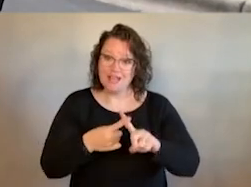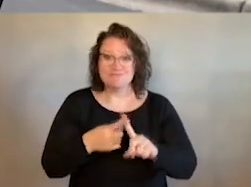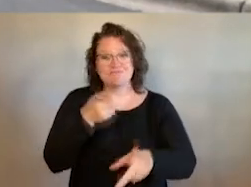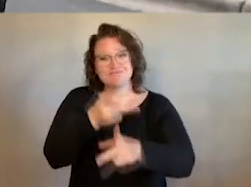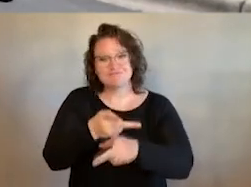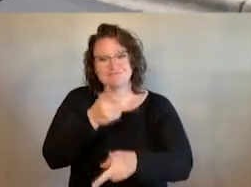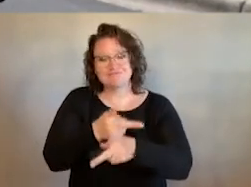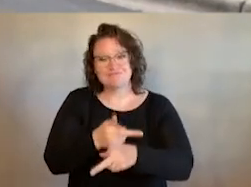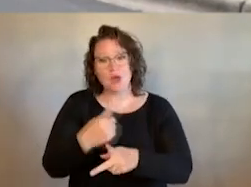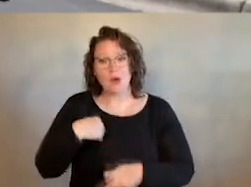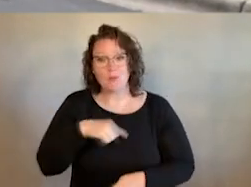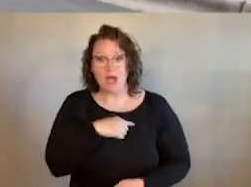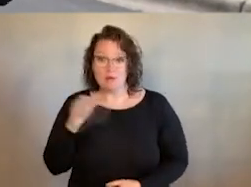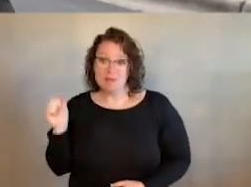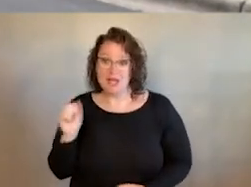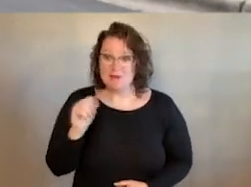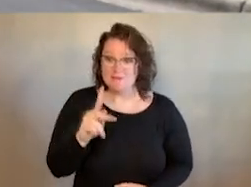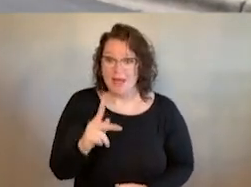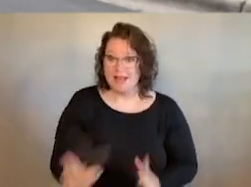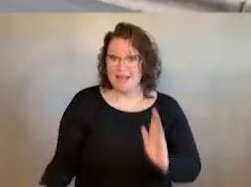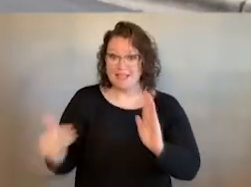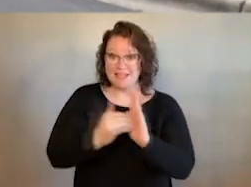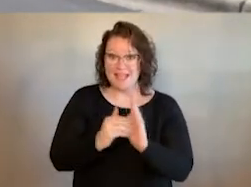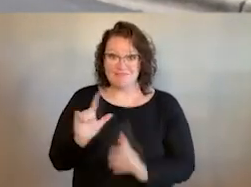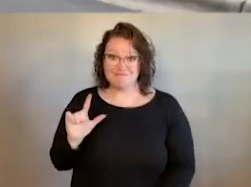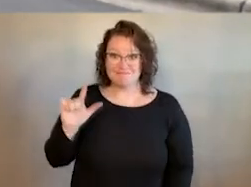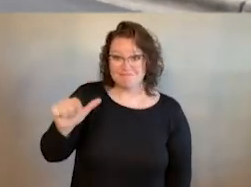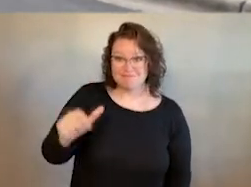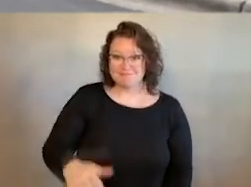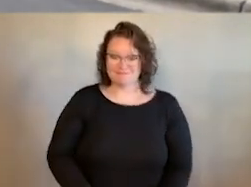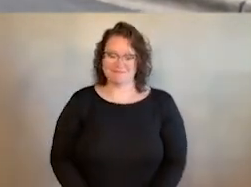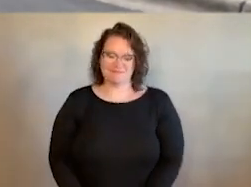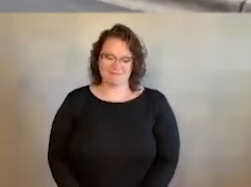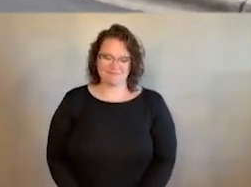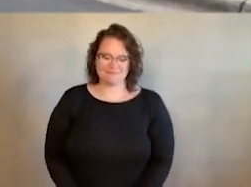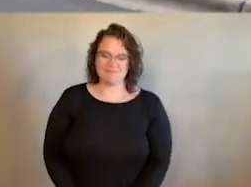take care. We'll be back, so you better prepare.